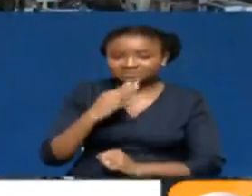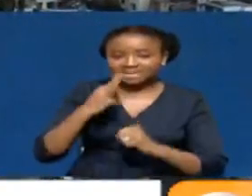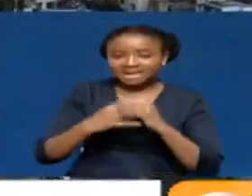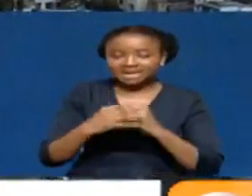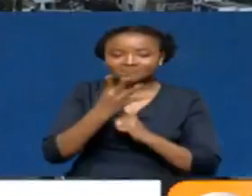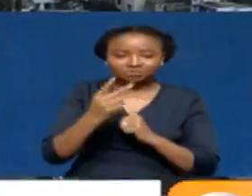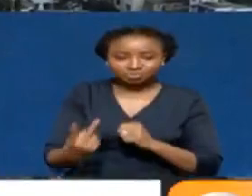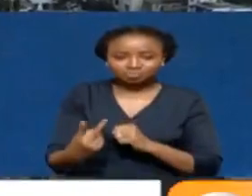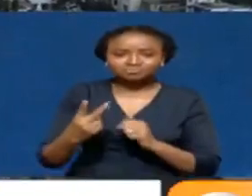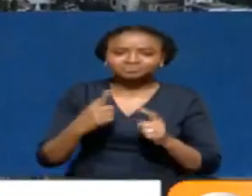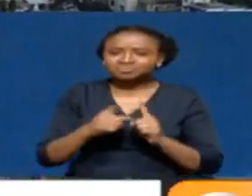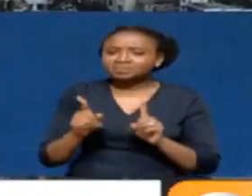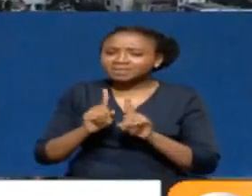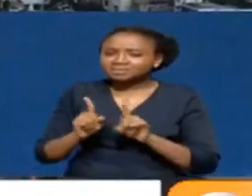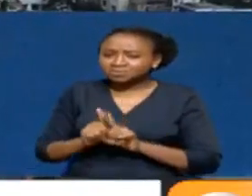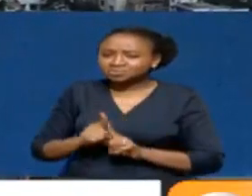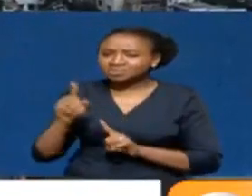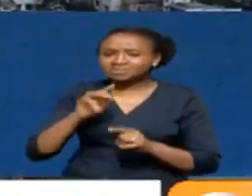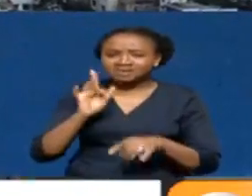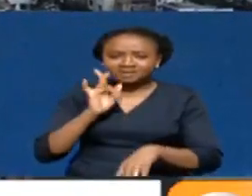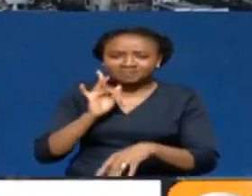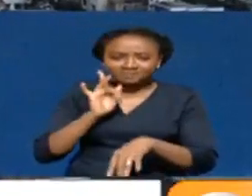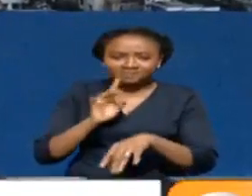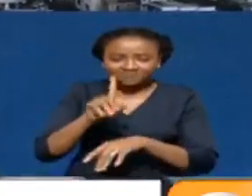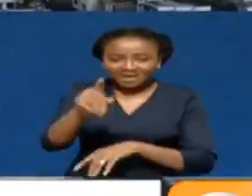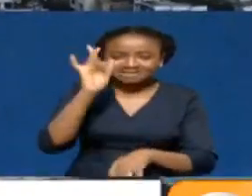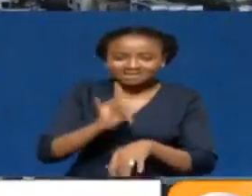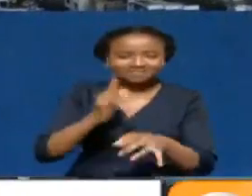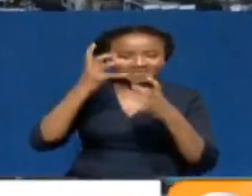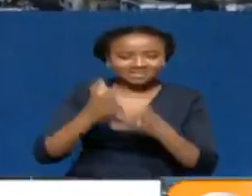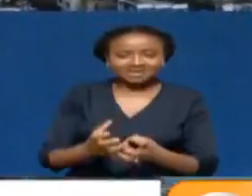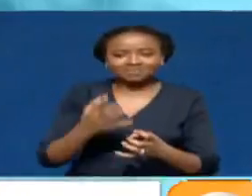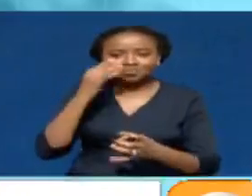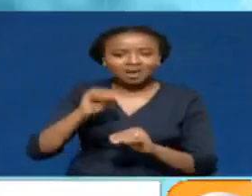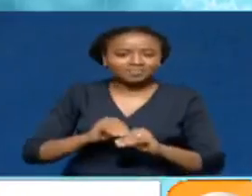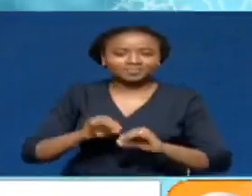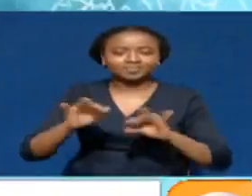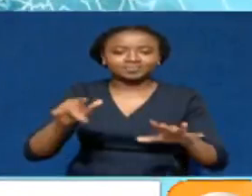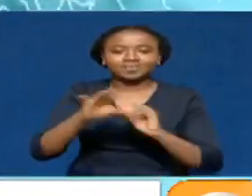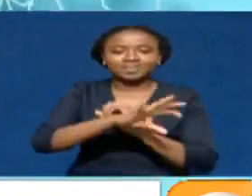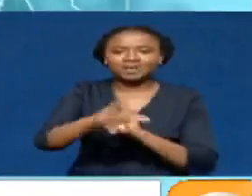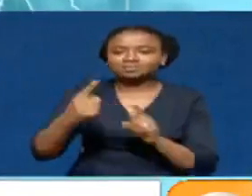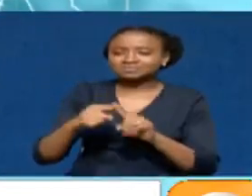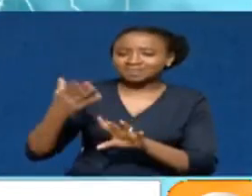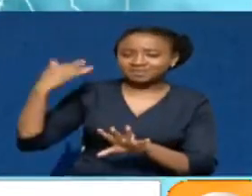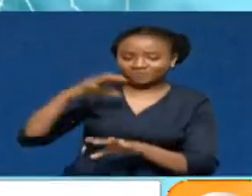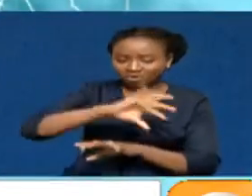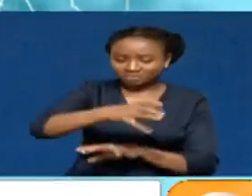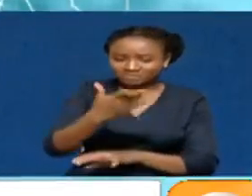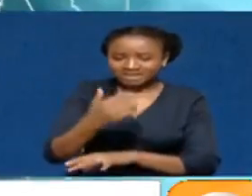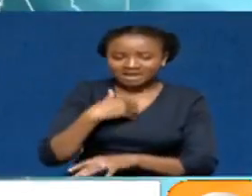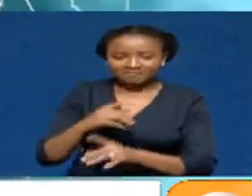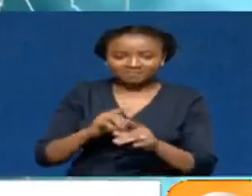14,992, and having the highest attack rate of the virus, the spread is escalating in the counties that were previously